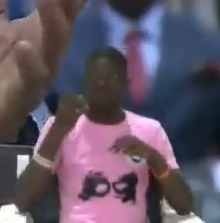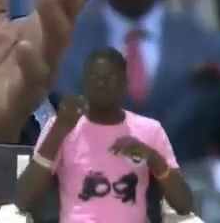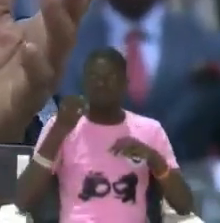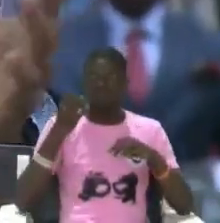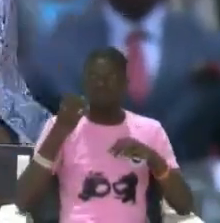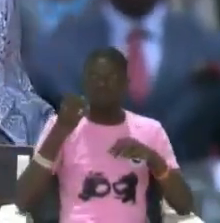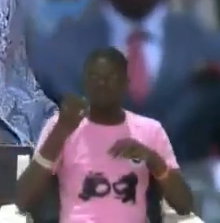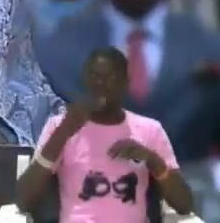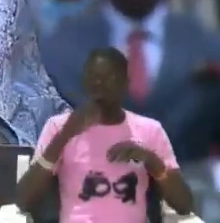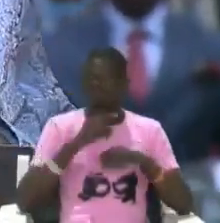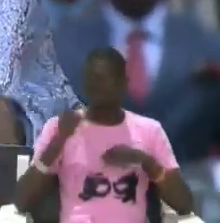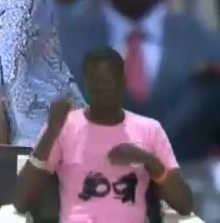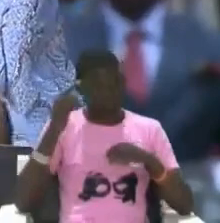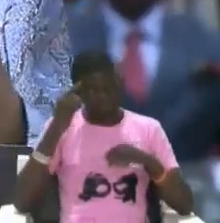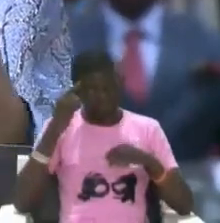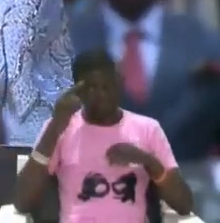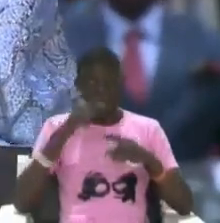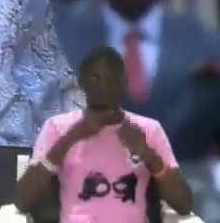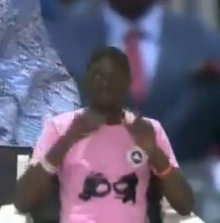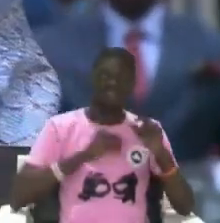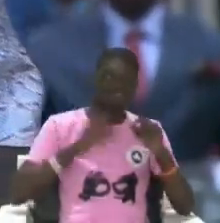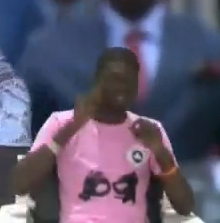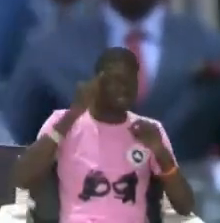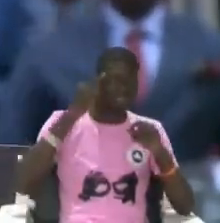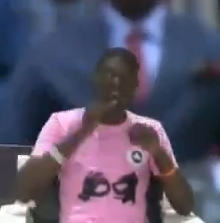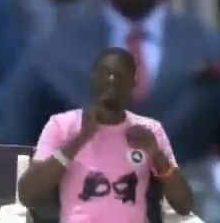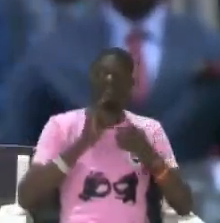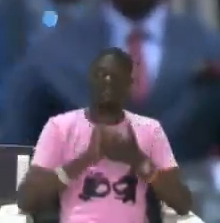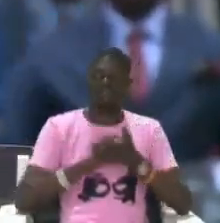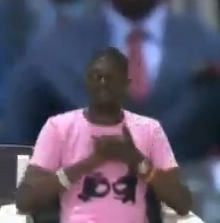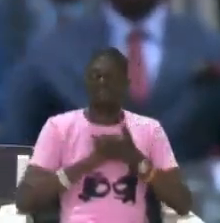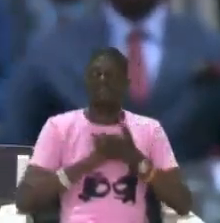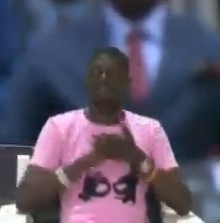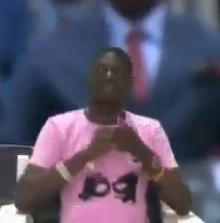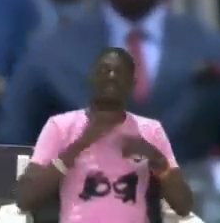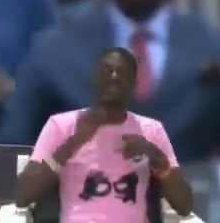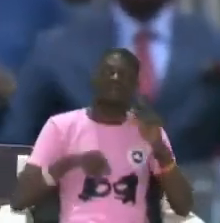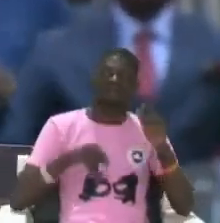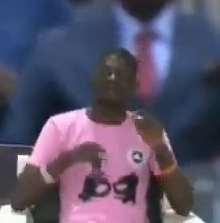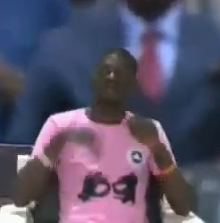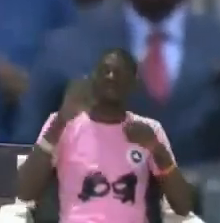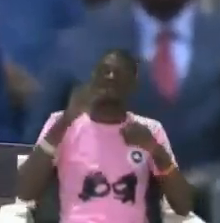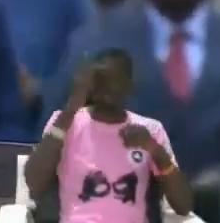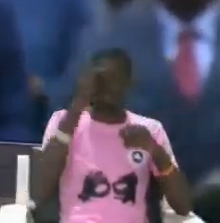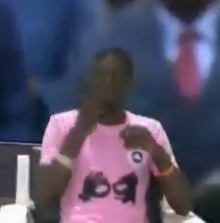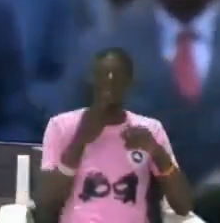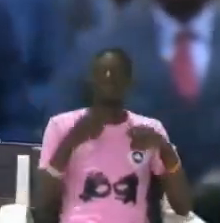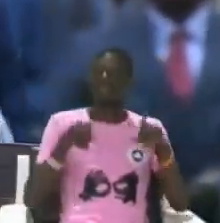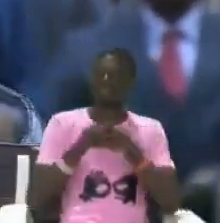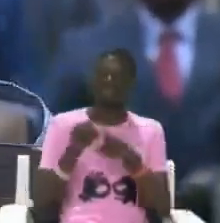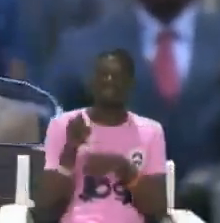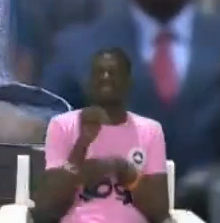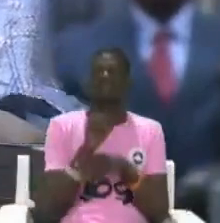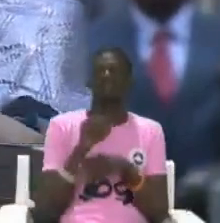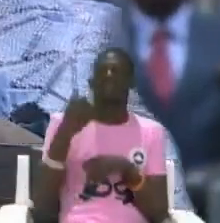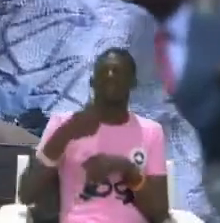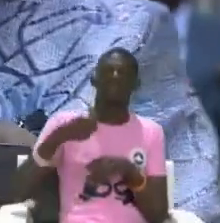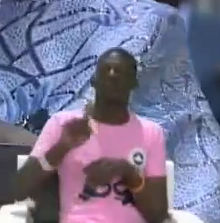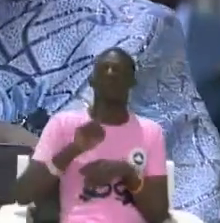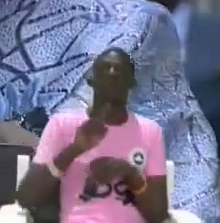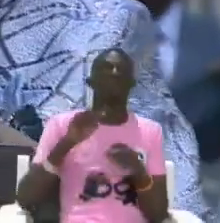I don't know the way you think, but the way I think is that I can't find a parent like them anywhere